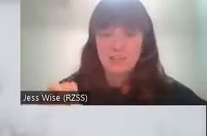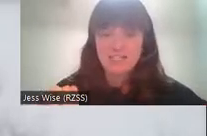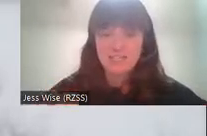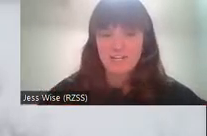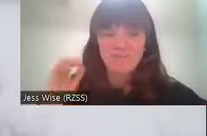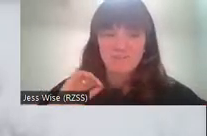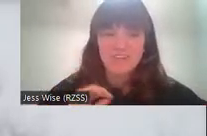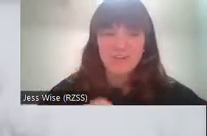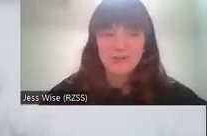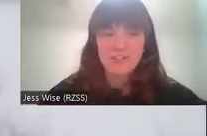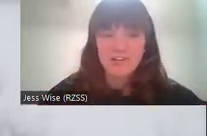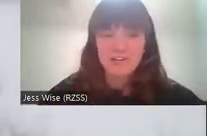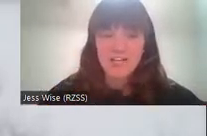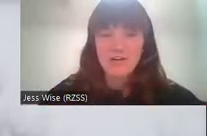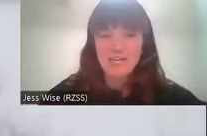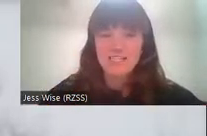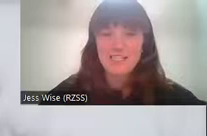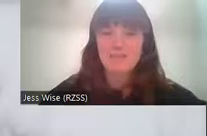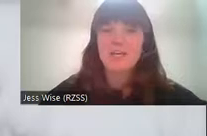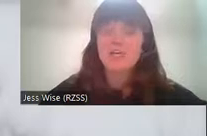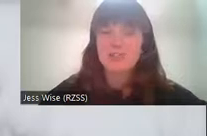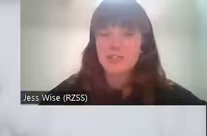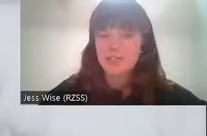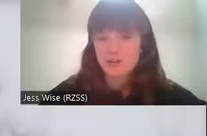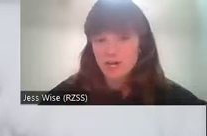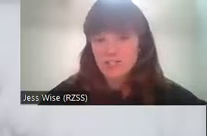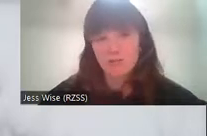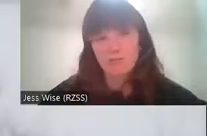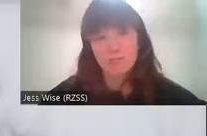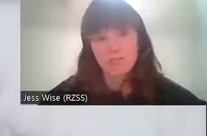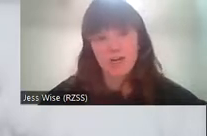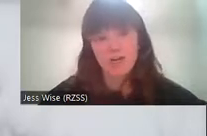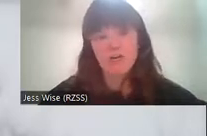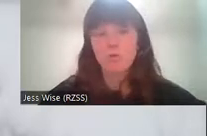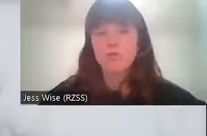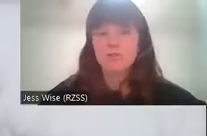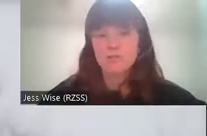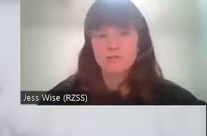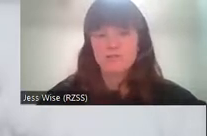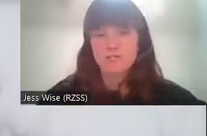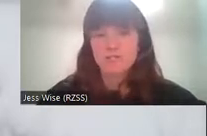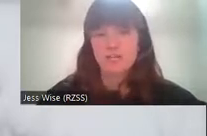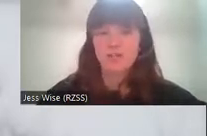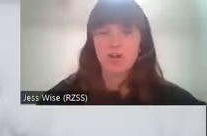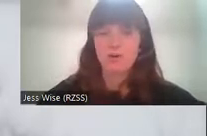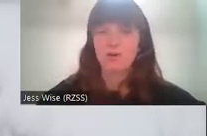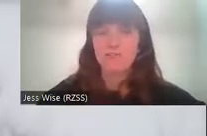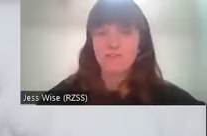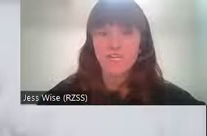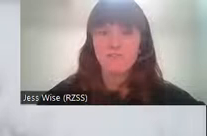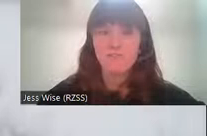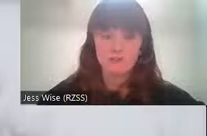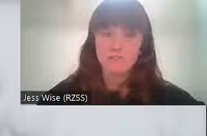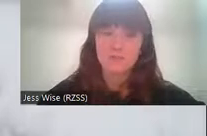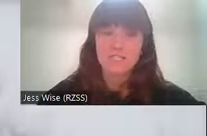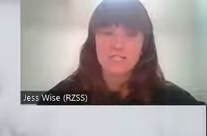So pens at the ready. Your scenario is, during your last recruitment drive, one or two individuals out of a cohort of